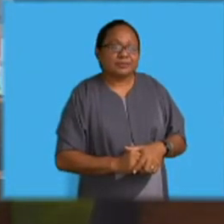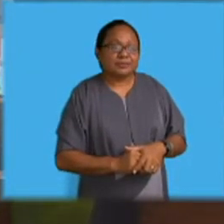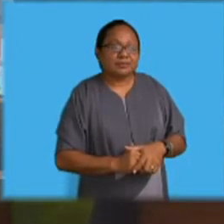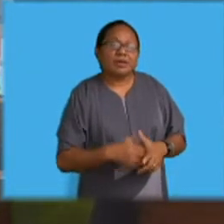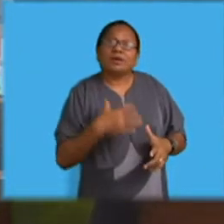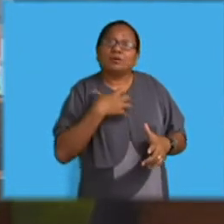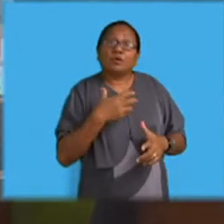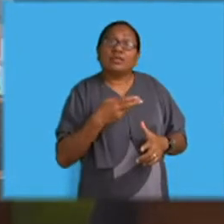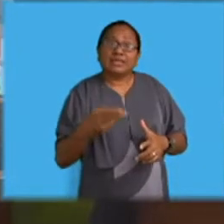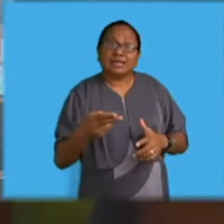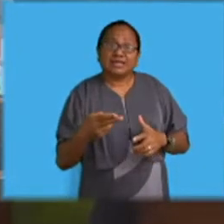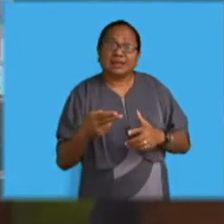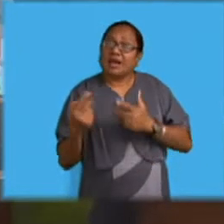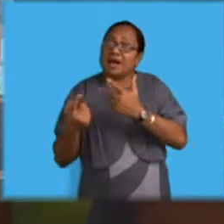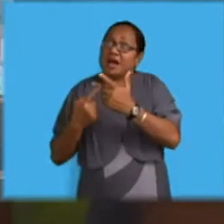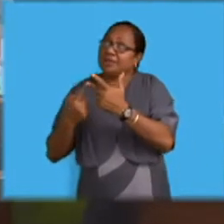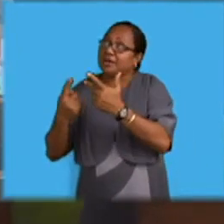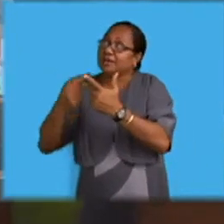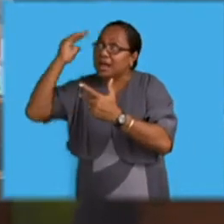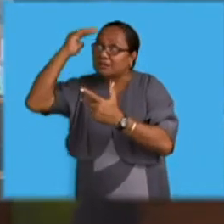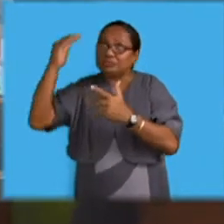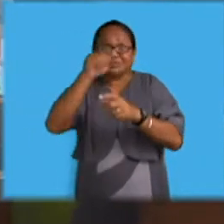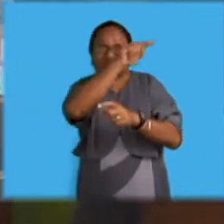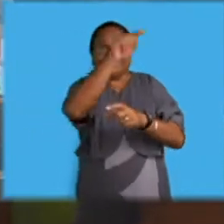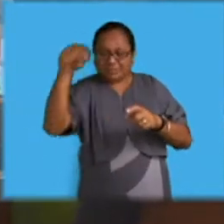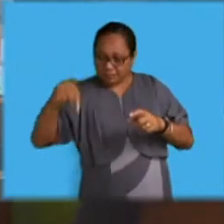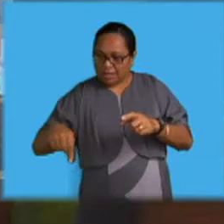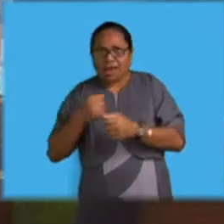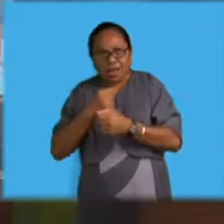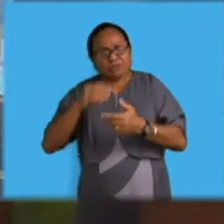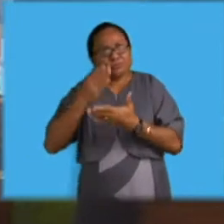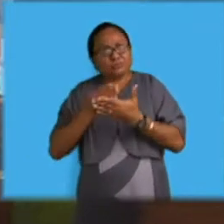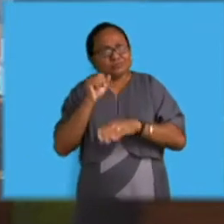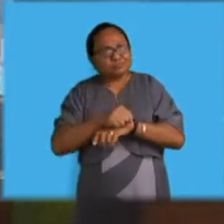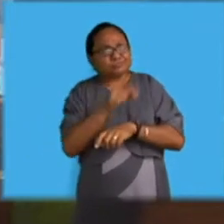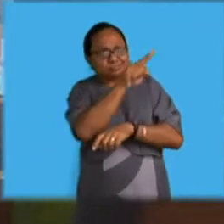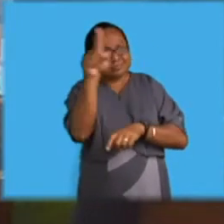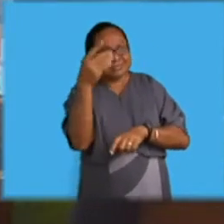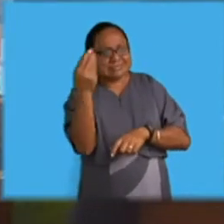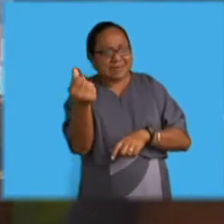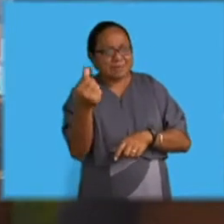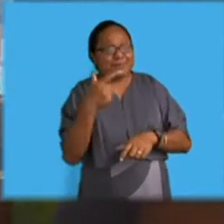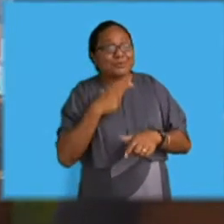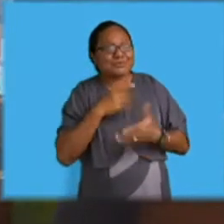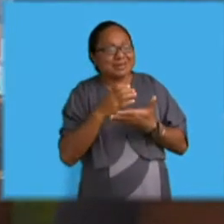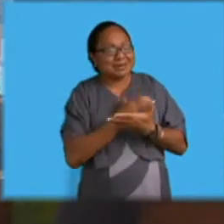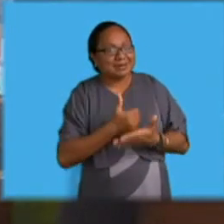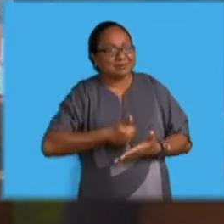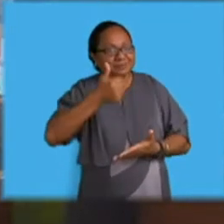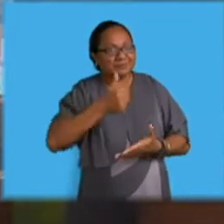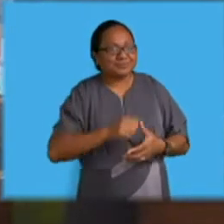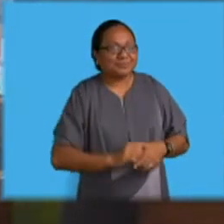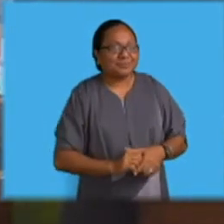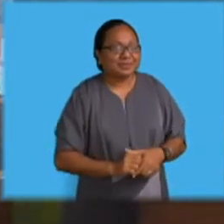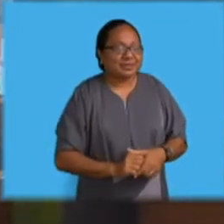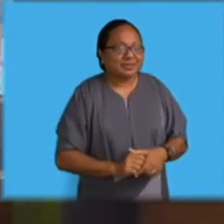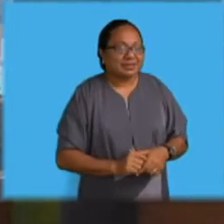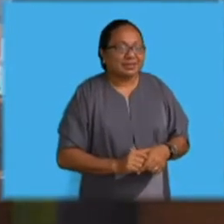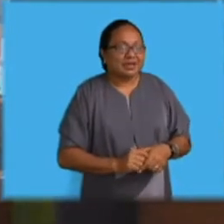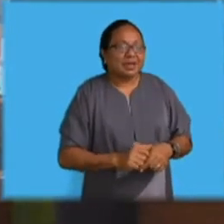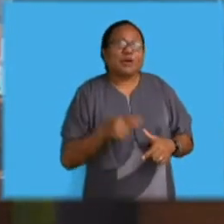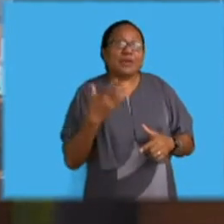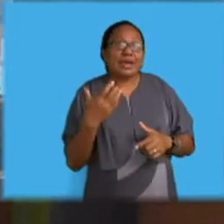neighboring developed countries, Honorable Deputy Speaker. The National Asia competitions organized by the select organizations for special days such